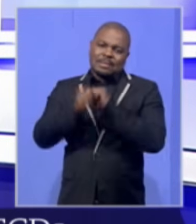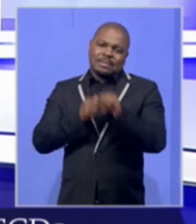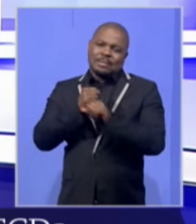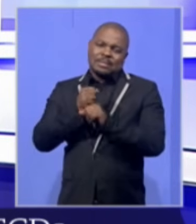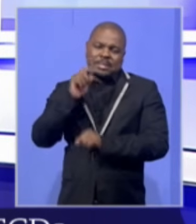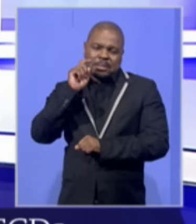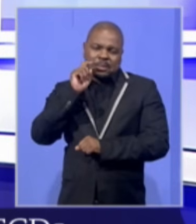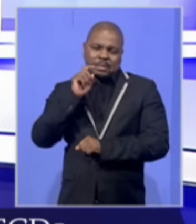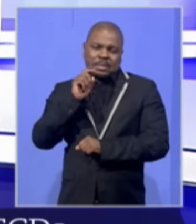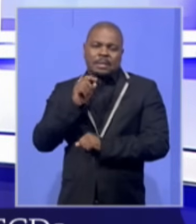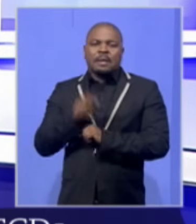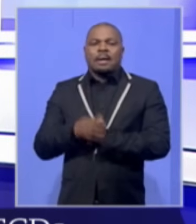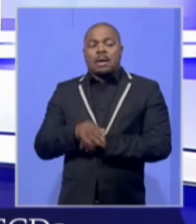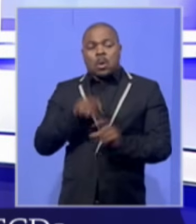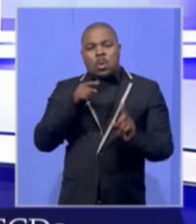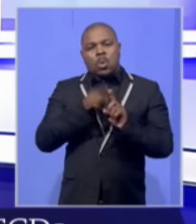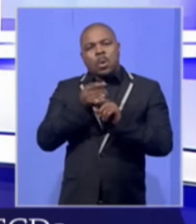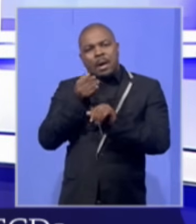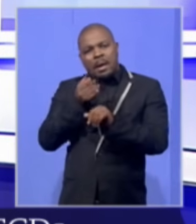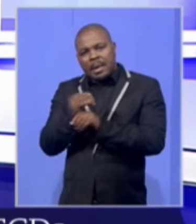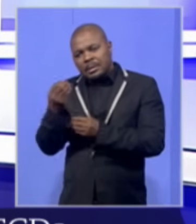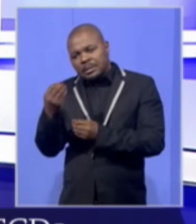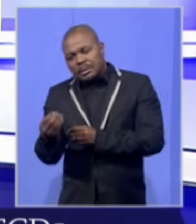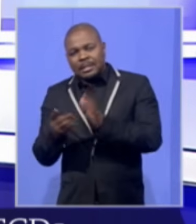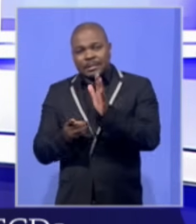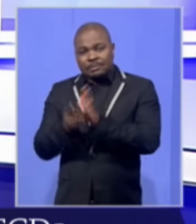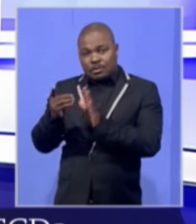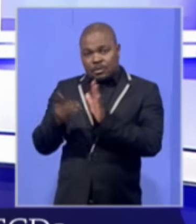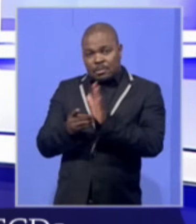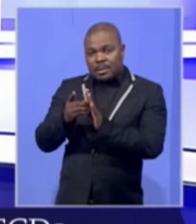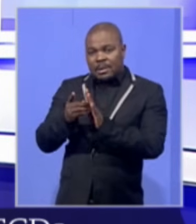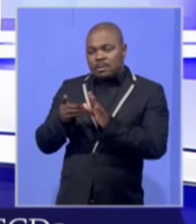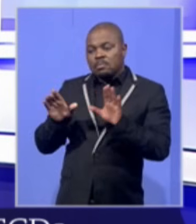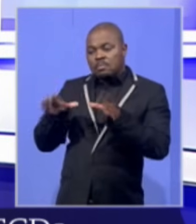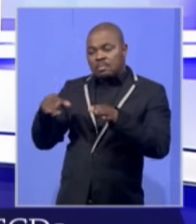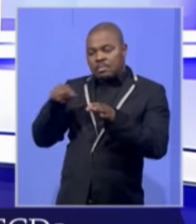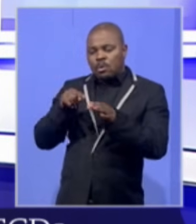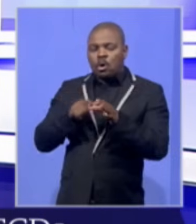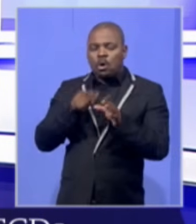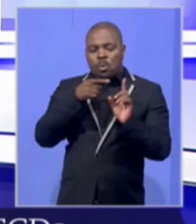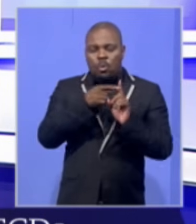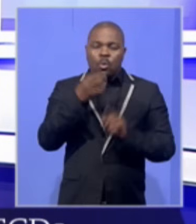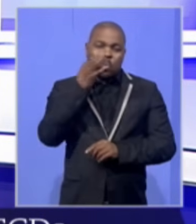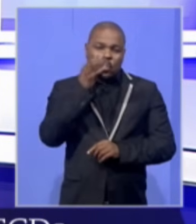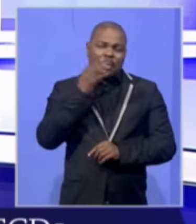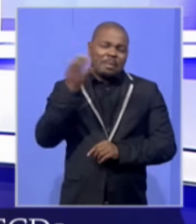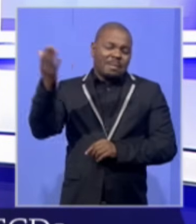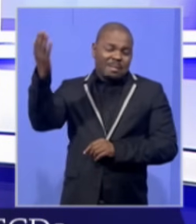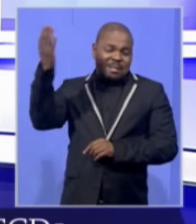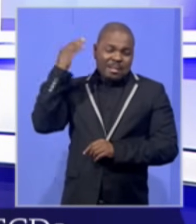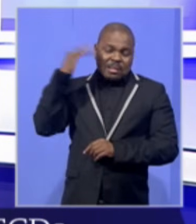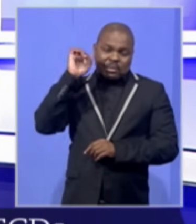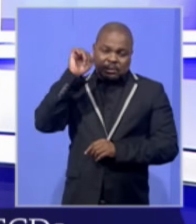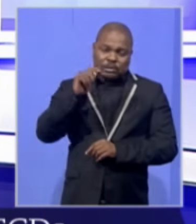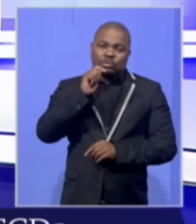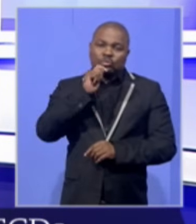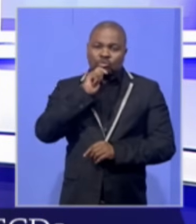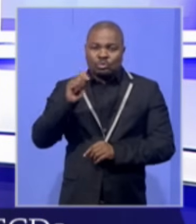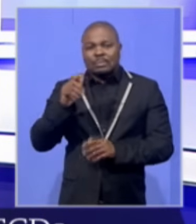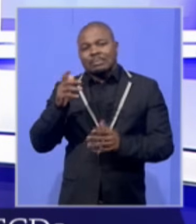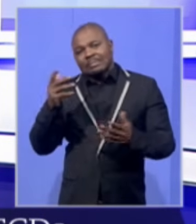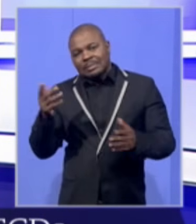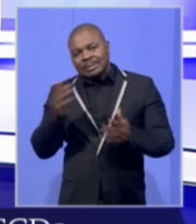ntle ga kokoano ya bana pele early childhood development, Ramaphosa o senotse gore mo nakong e fitileng go nnile le